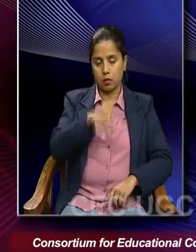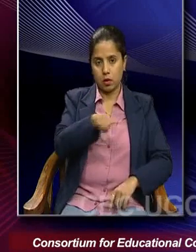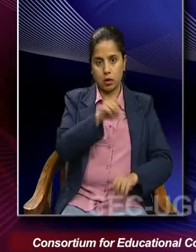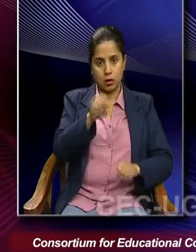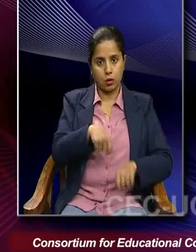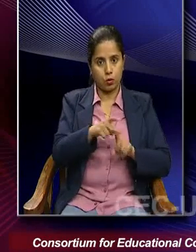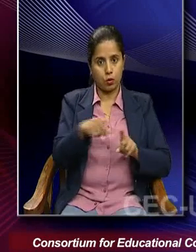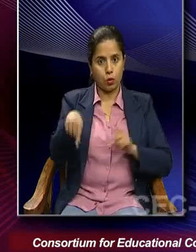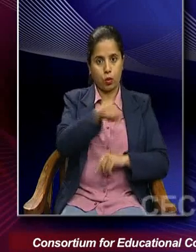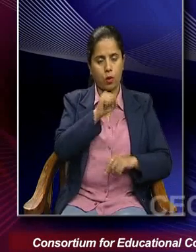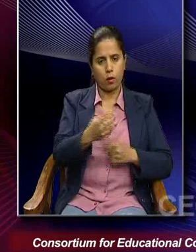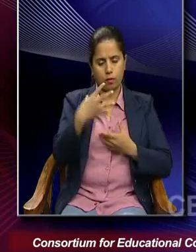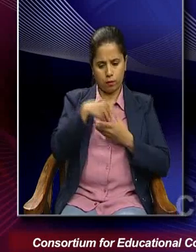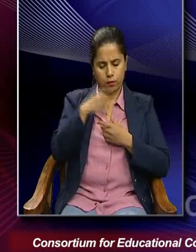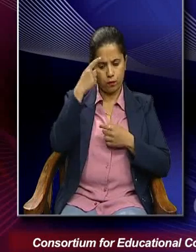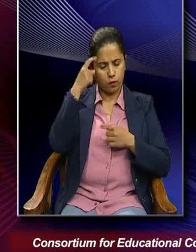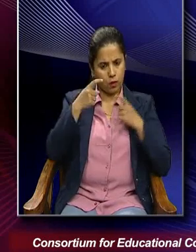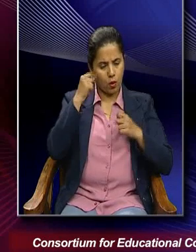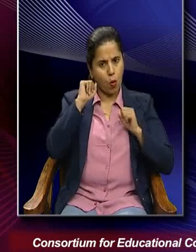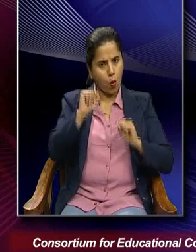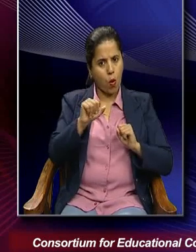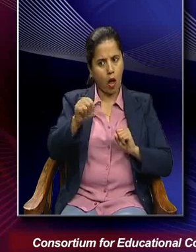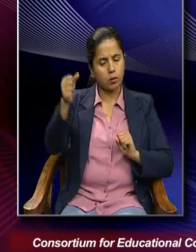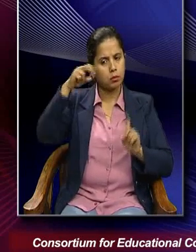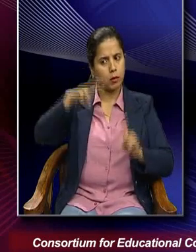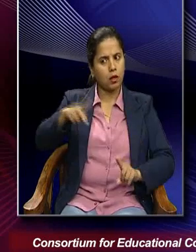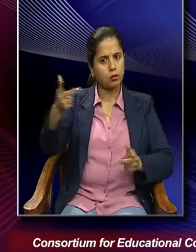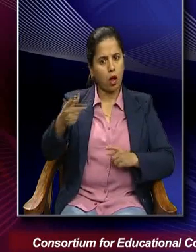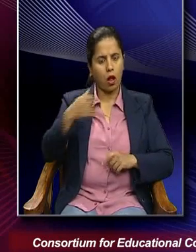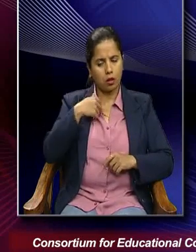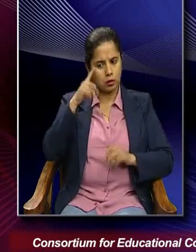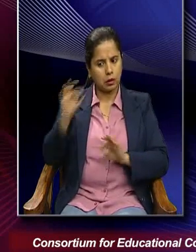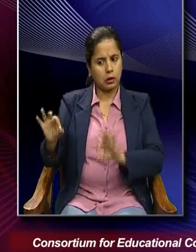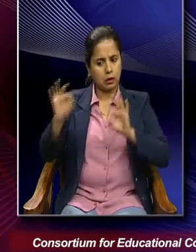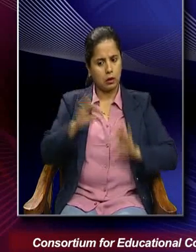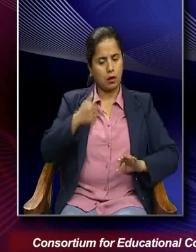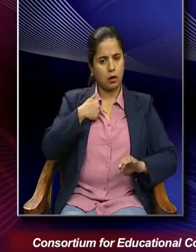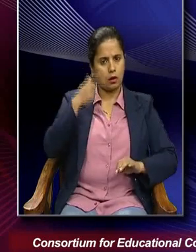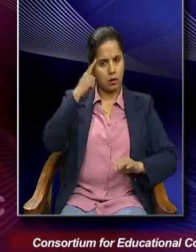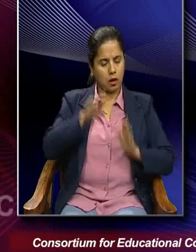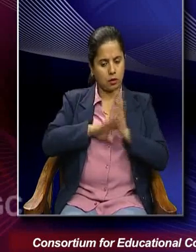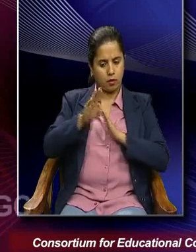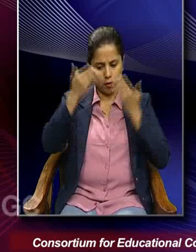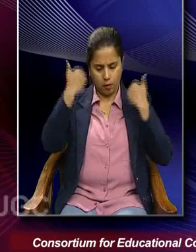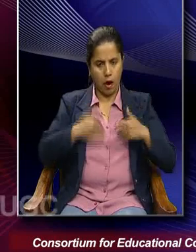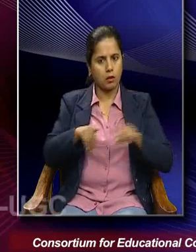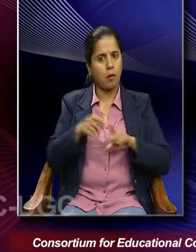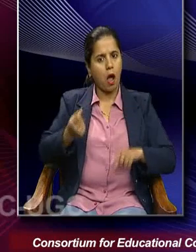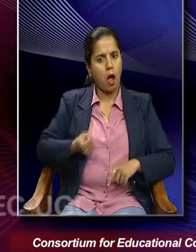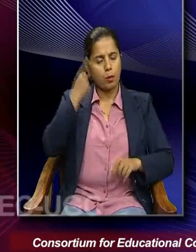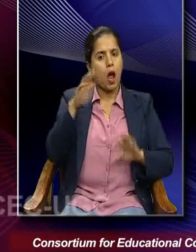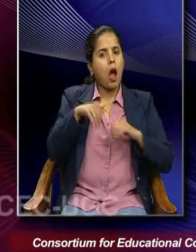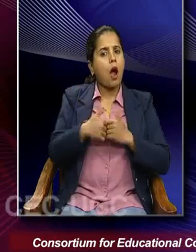to internalize the perspective of others and develop an understanding of